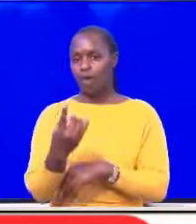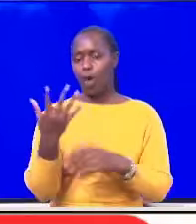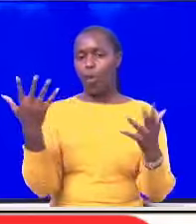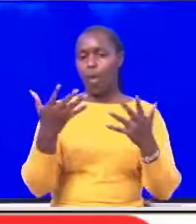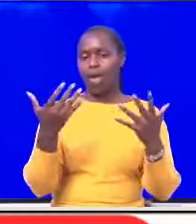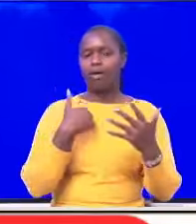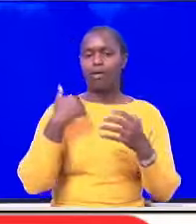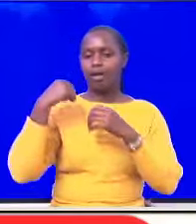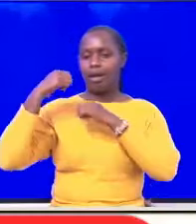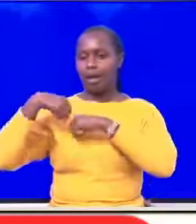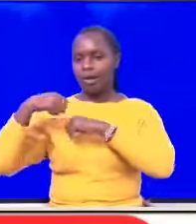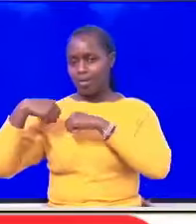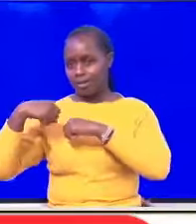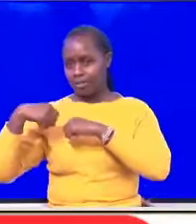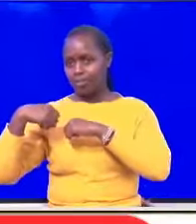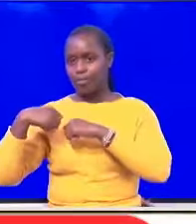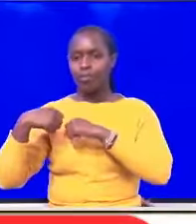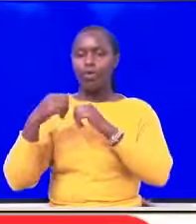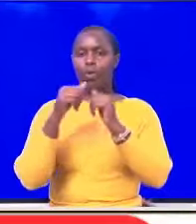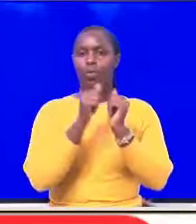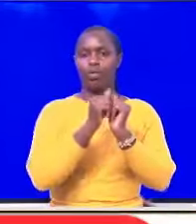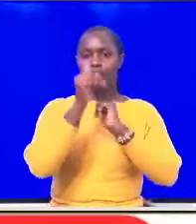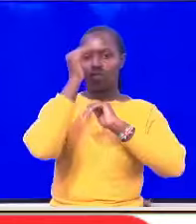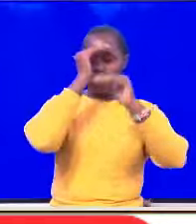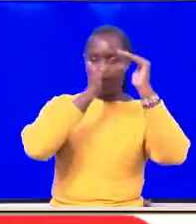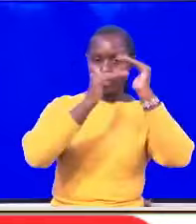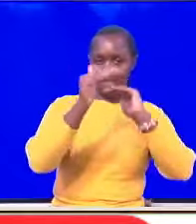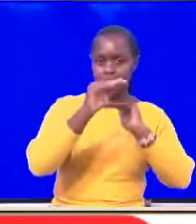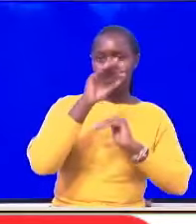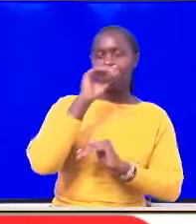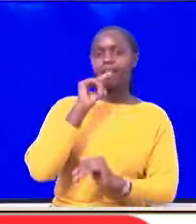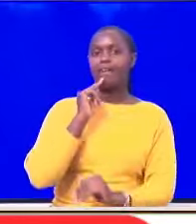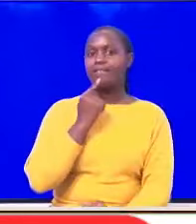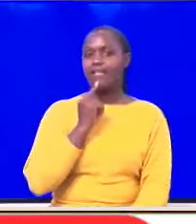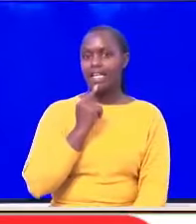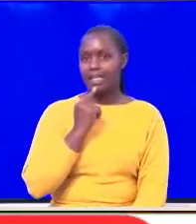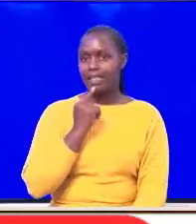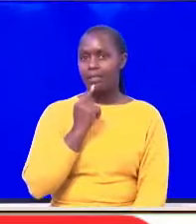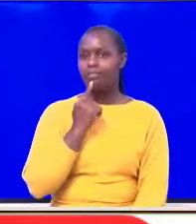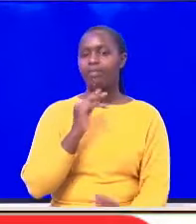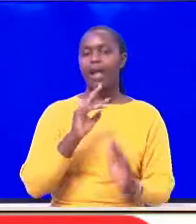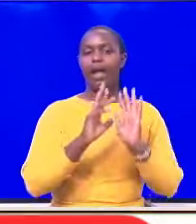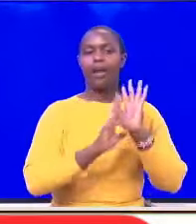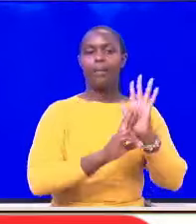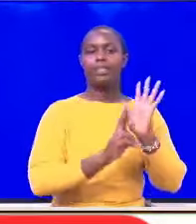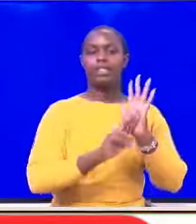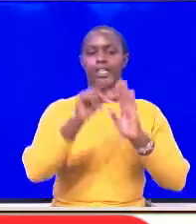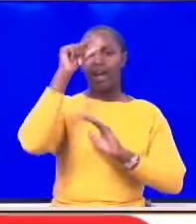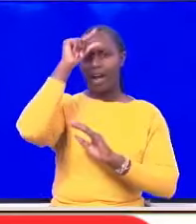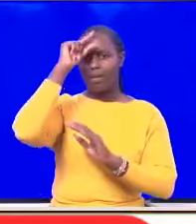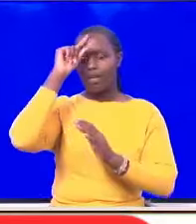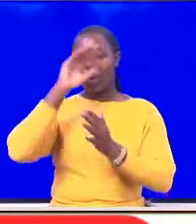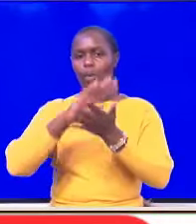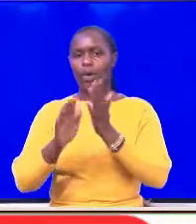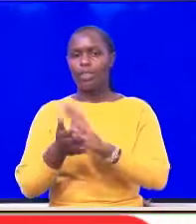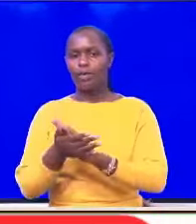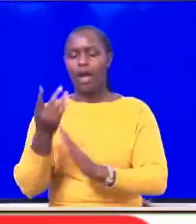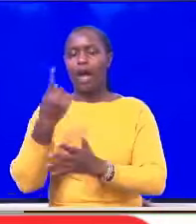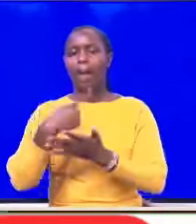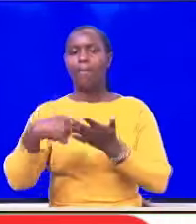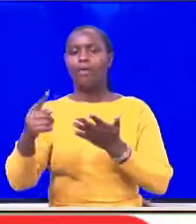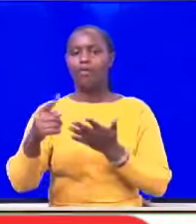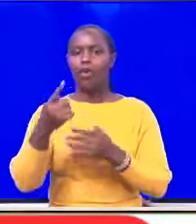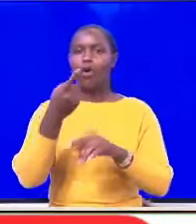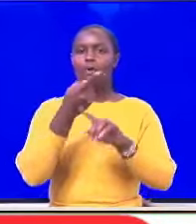a memorandum of understanding with universities in Finland and Canada on behalf of his government without approval from the county